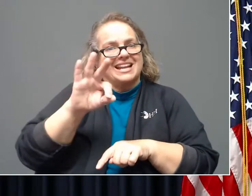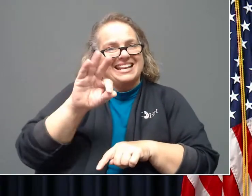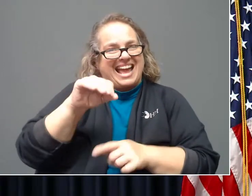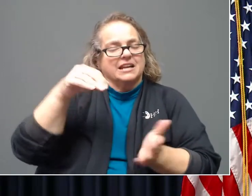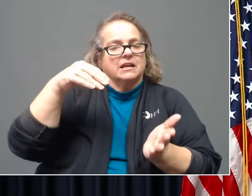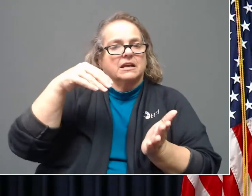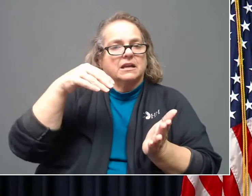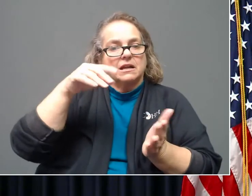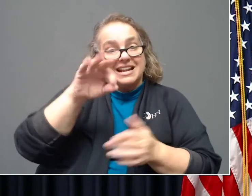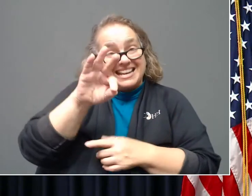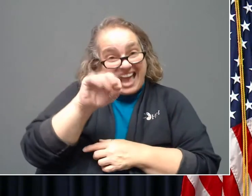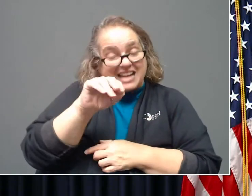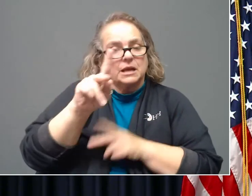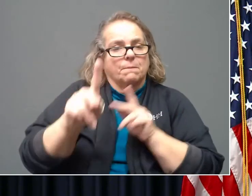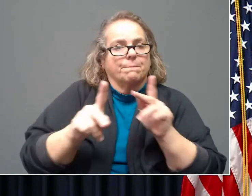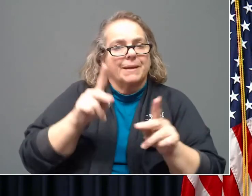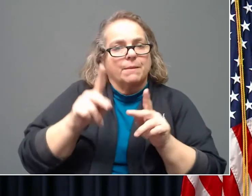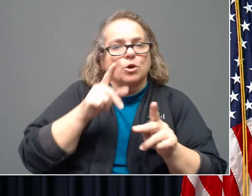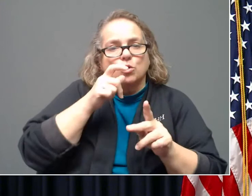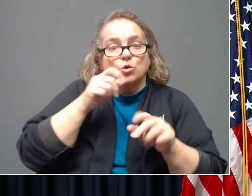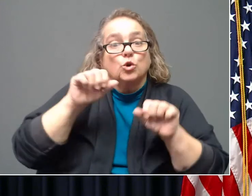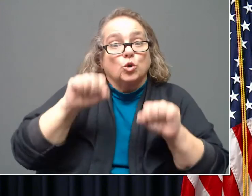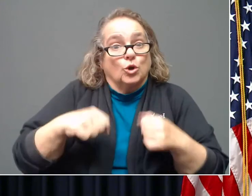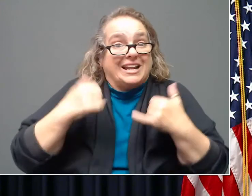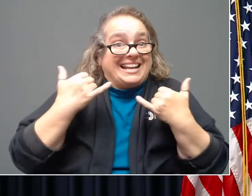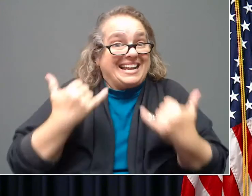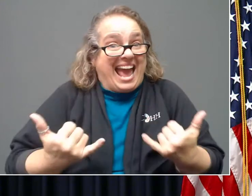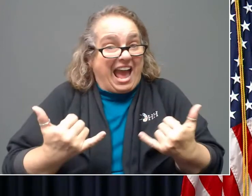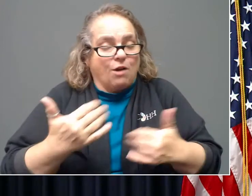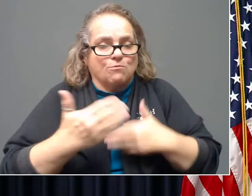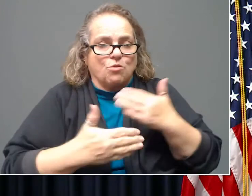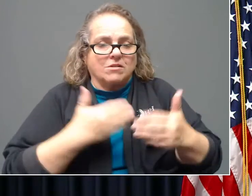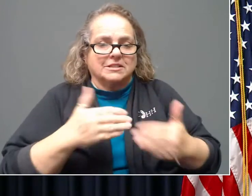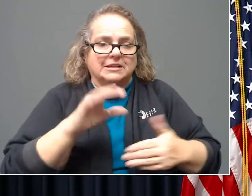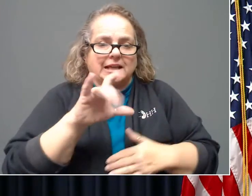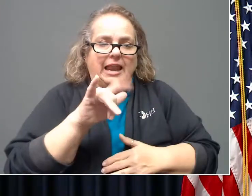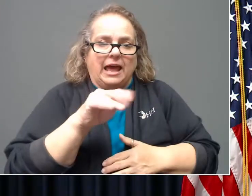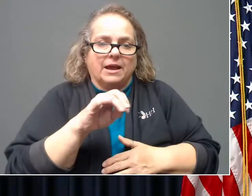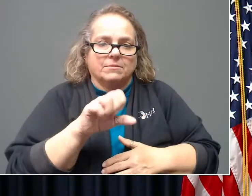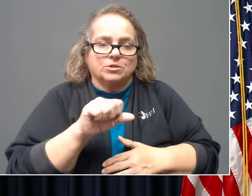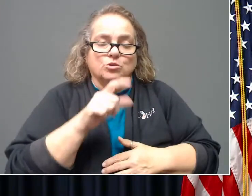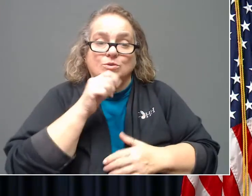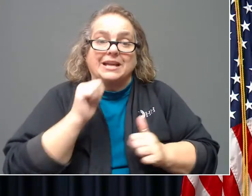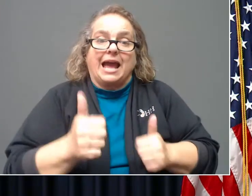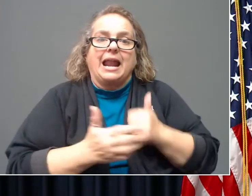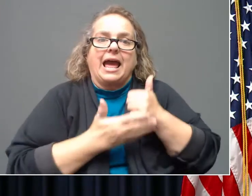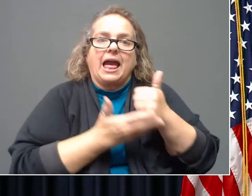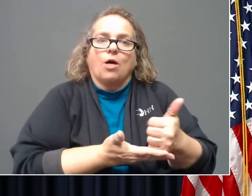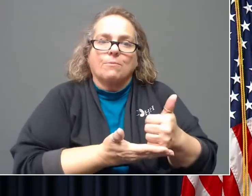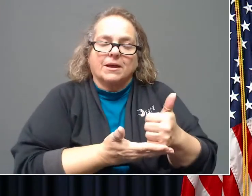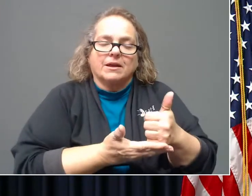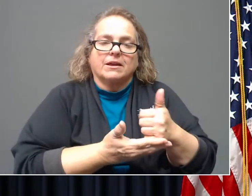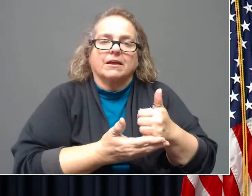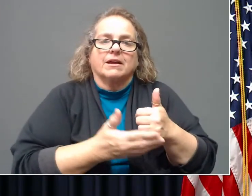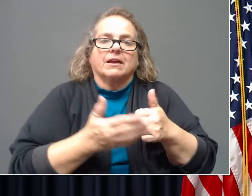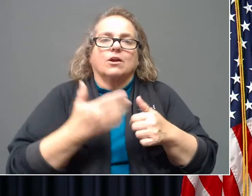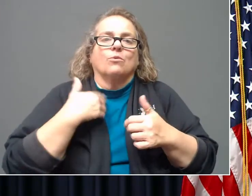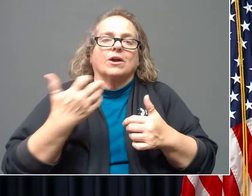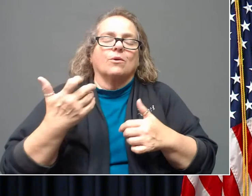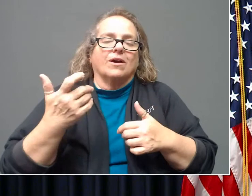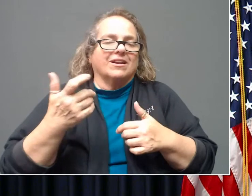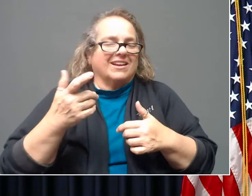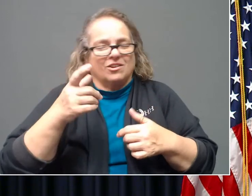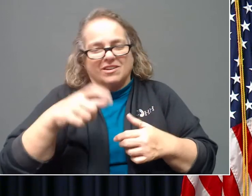would be processing claims. They'd be helping those individuals, replacing this IT system,